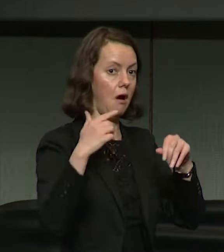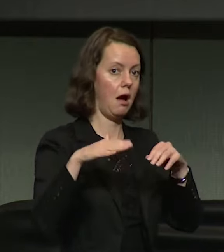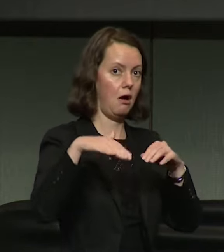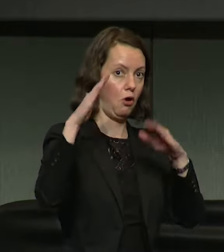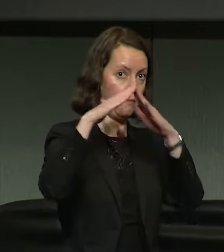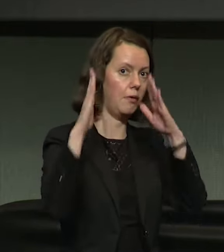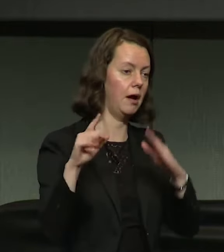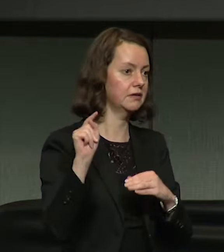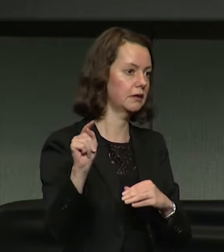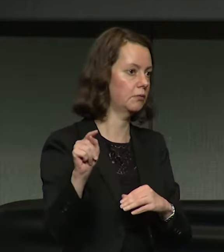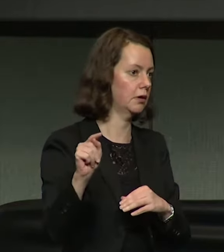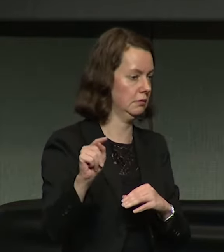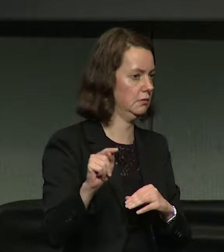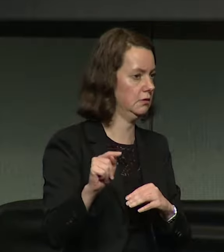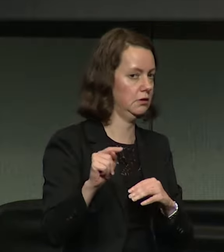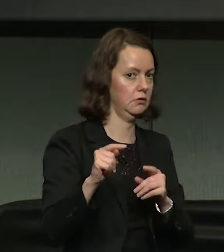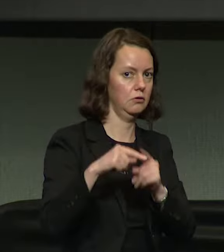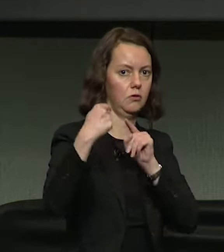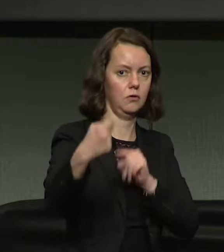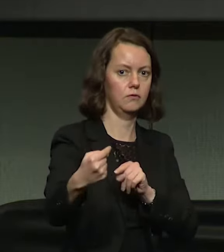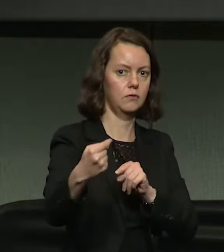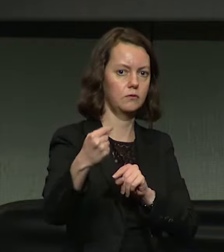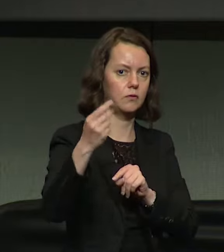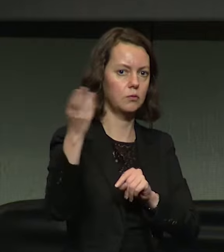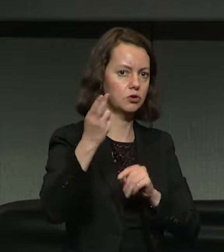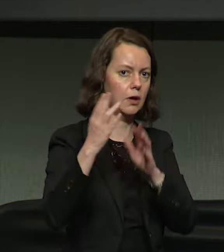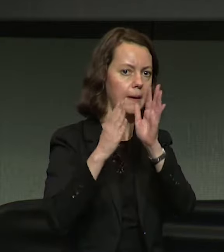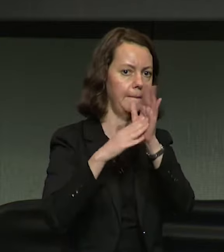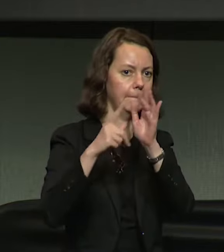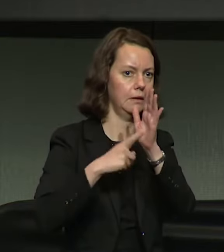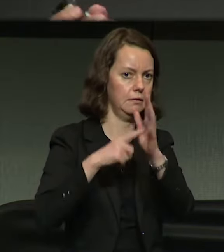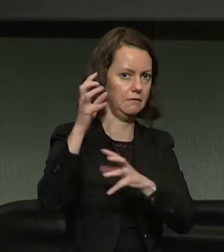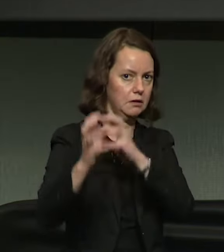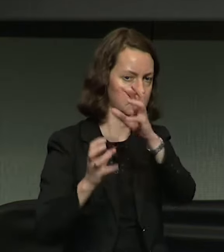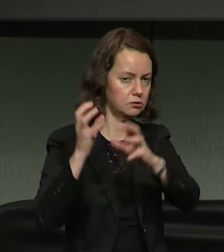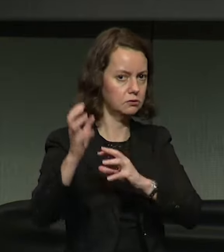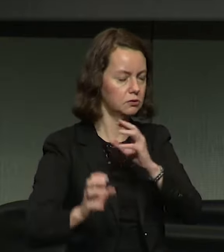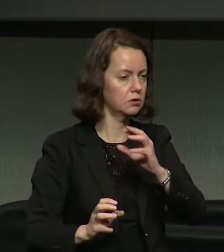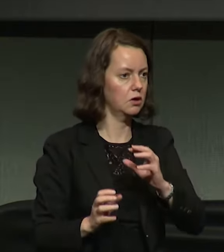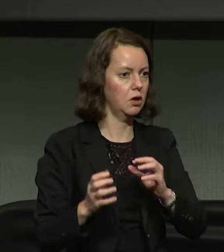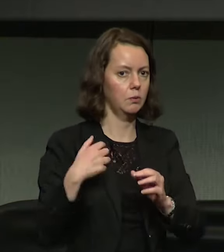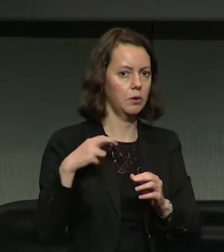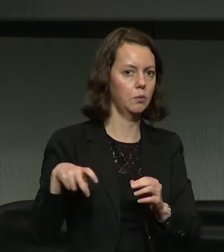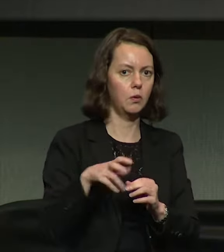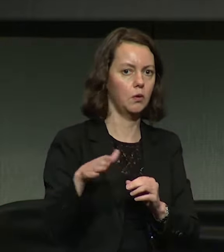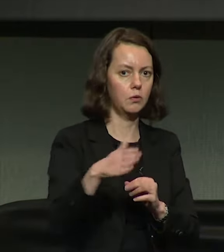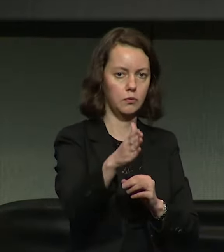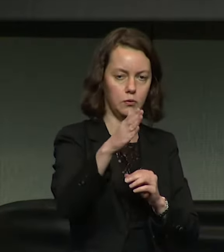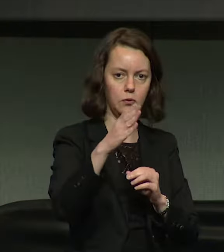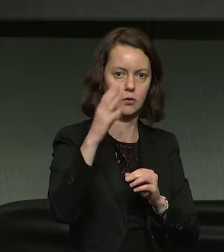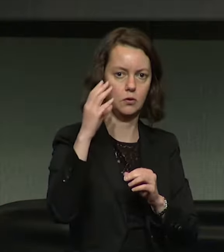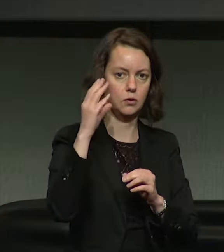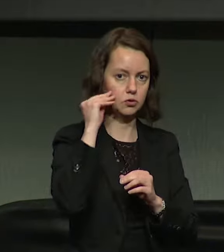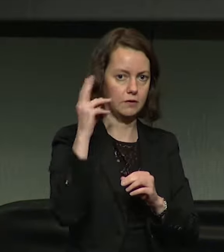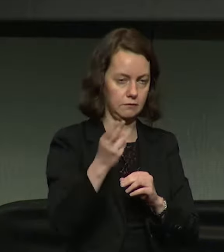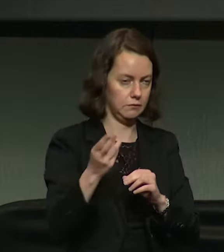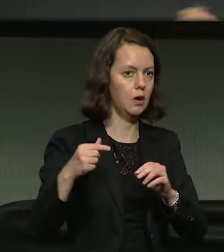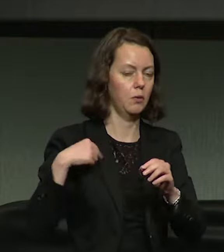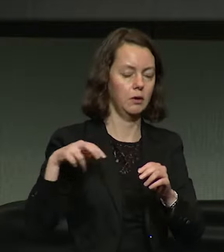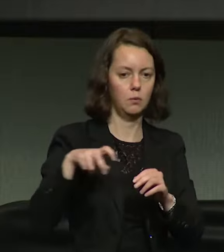in is immediately across the road from the Milliken sugar mill. And so we would walk through the Milliken sugar mill on our way to